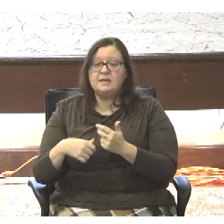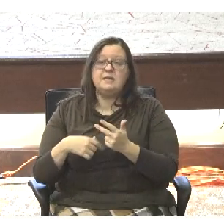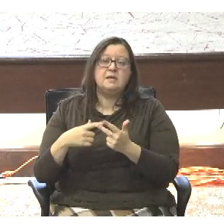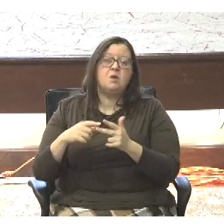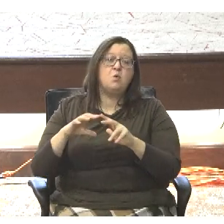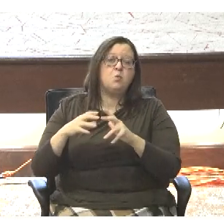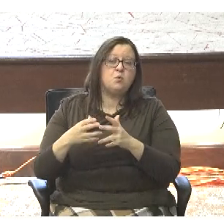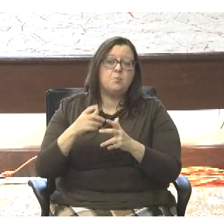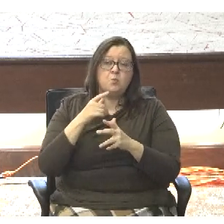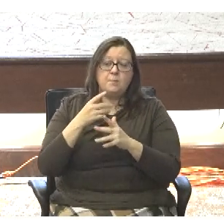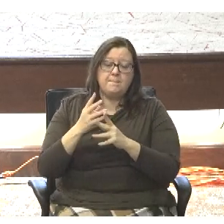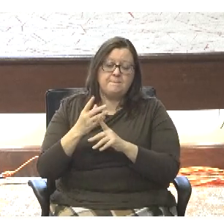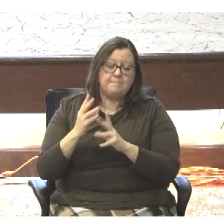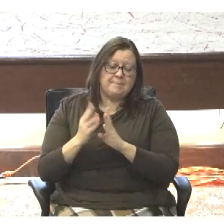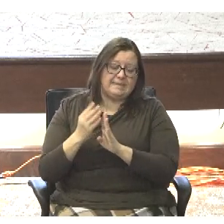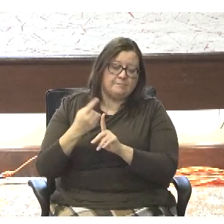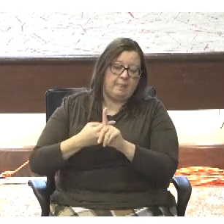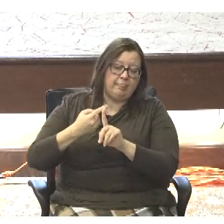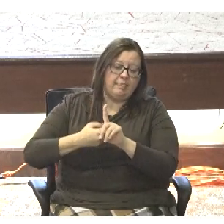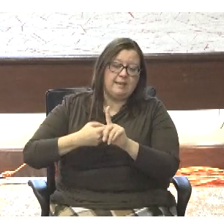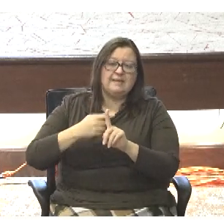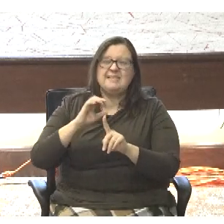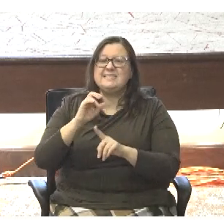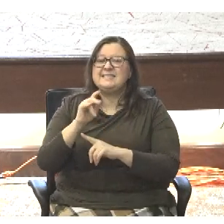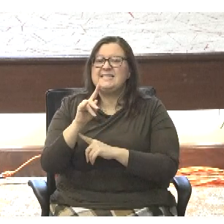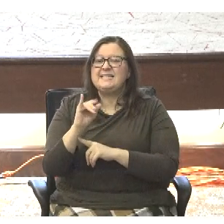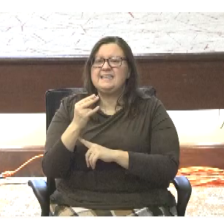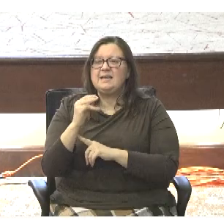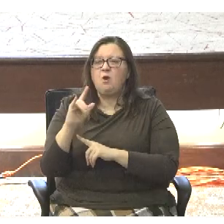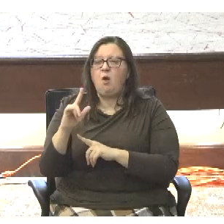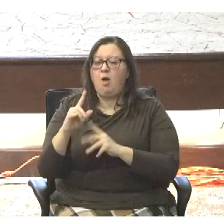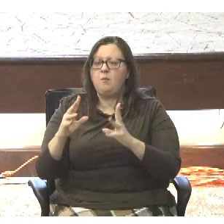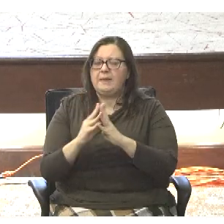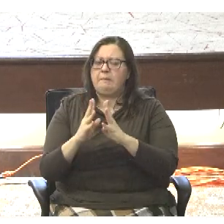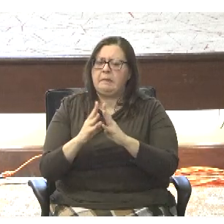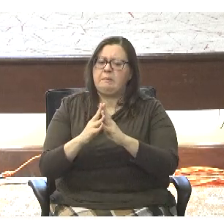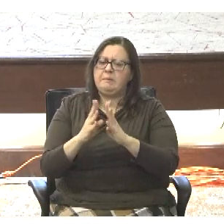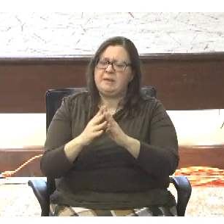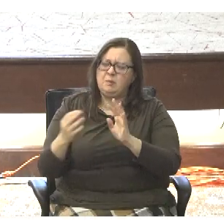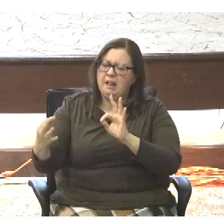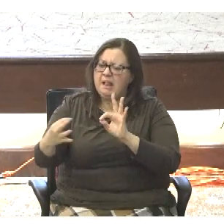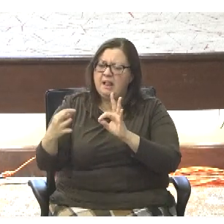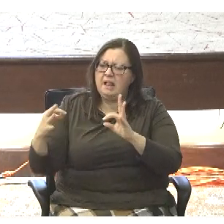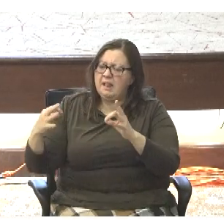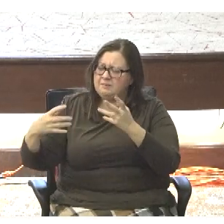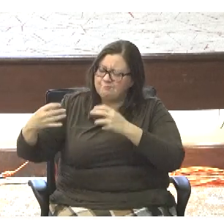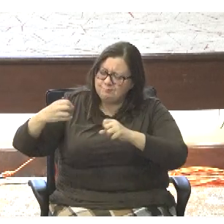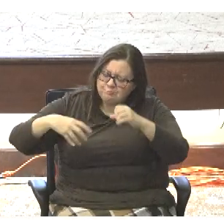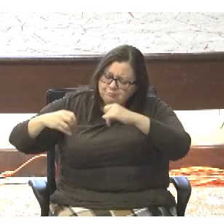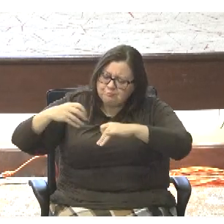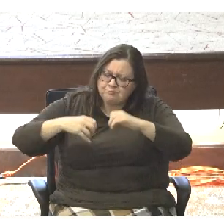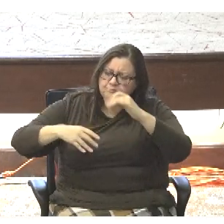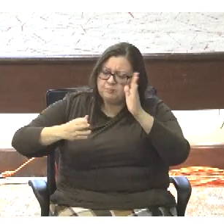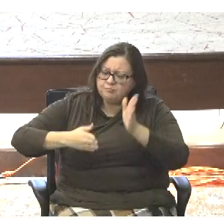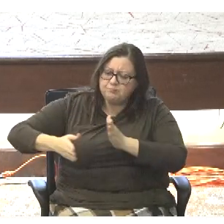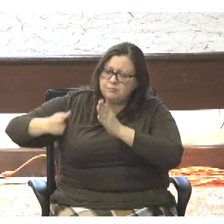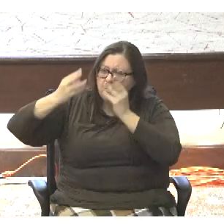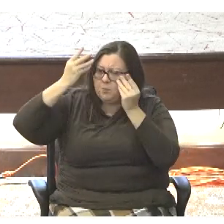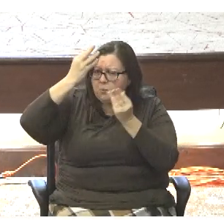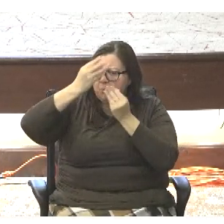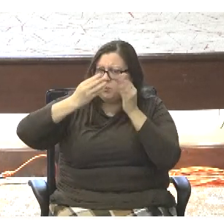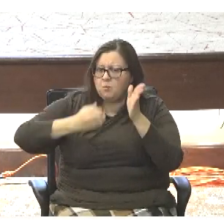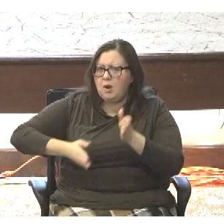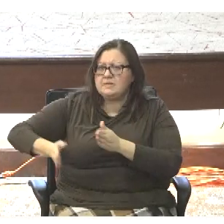month at City Hall, just to get input and to start the collaborative process. In 2023, in April